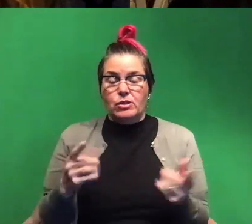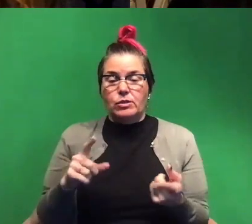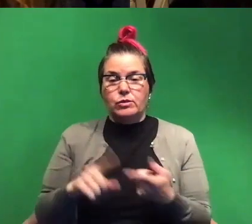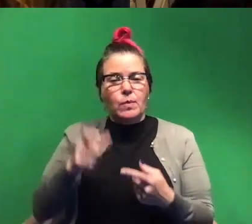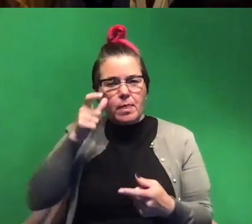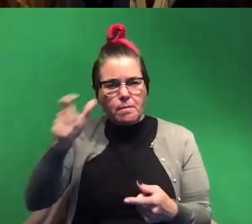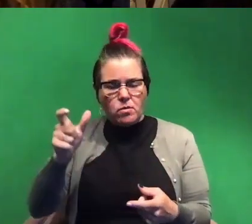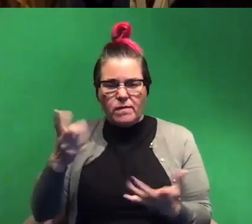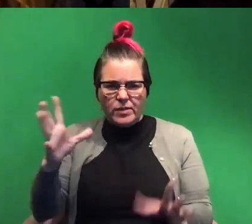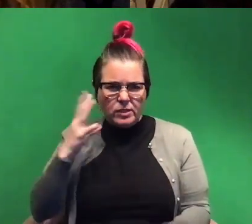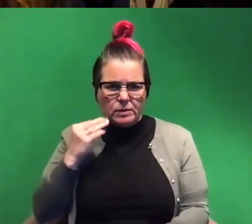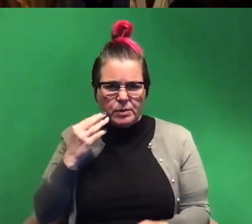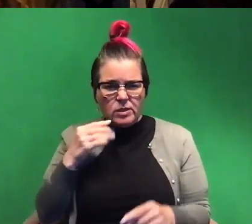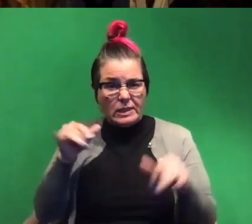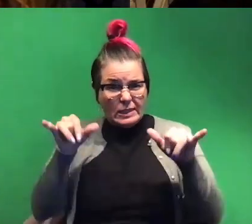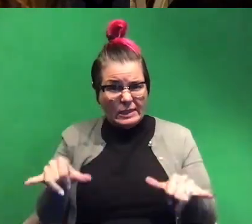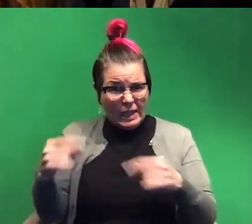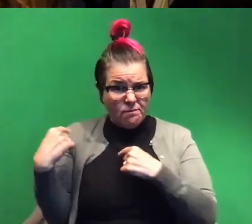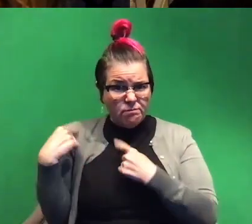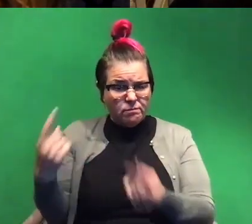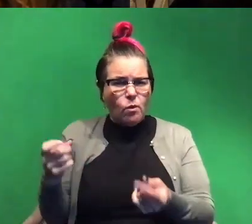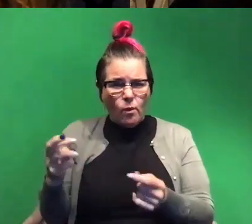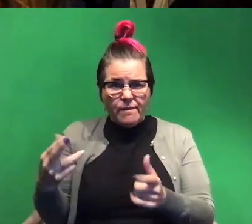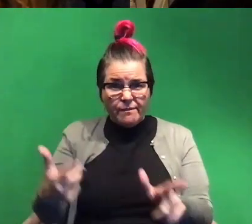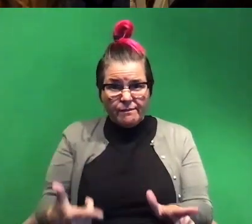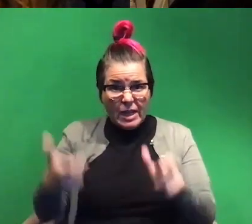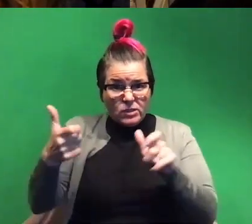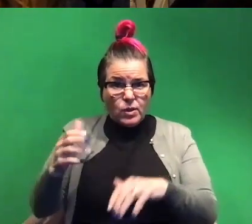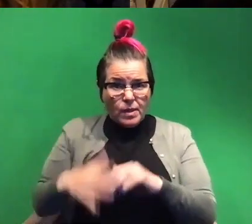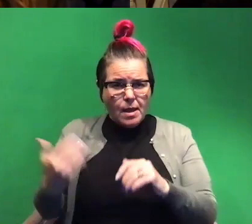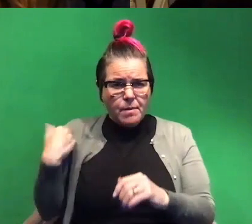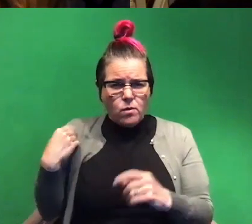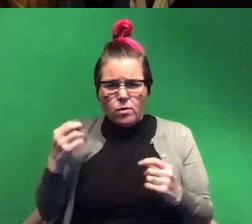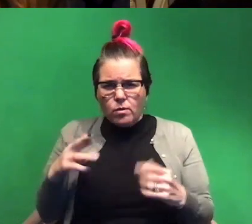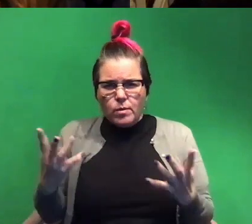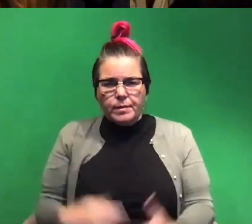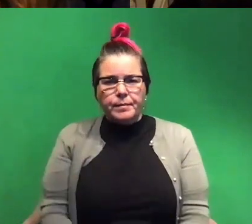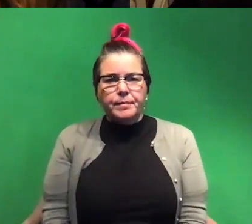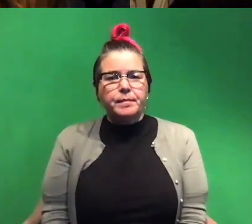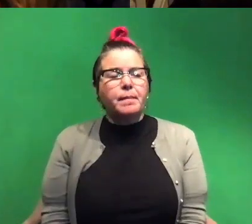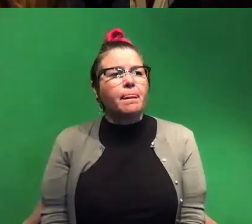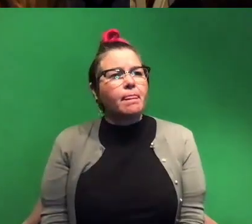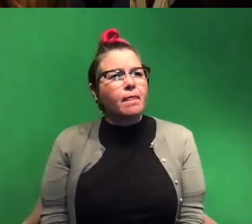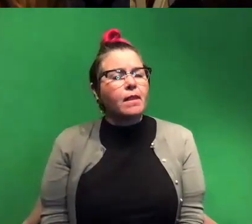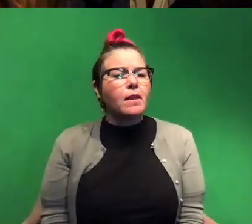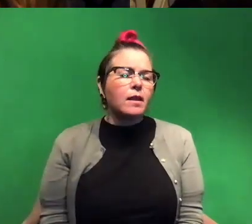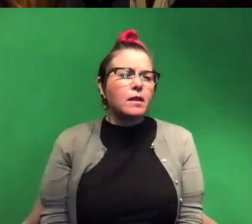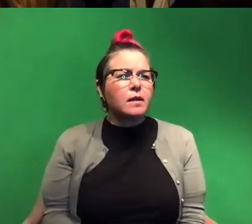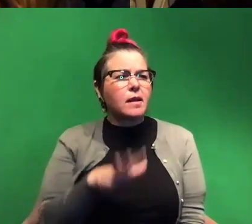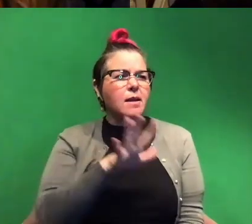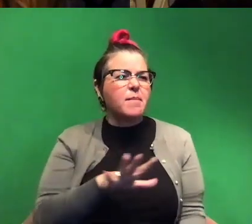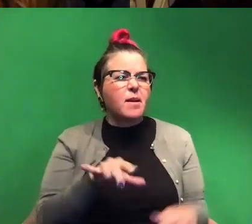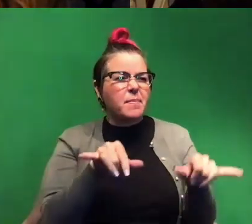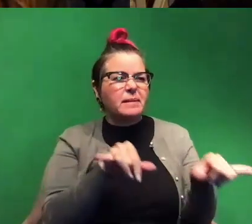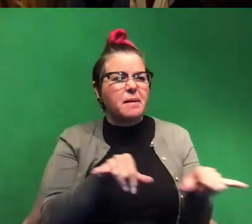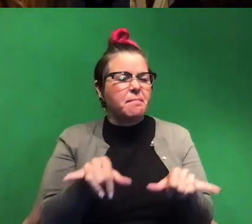done it before. Is it the same as before? Or are we faster than we used to be or anything like that? It is about the